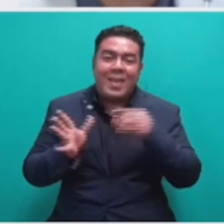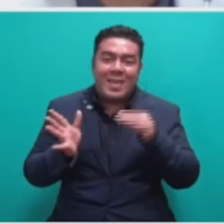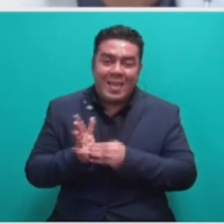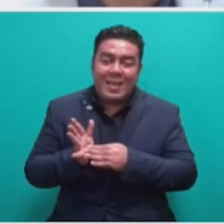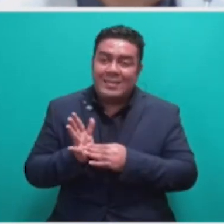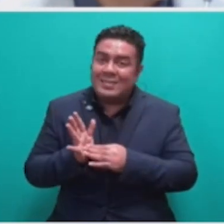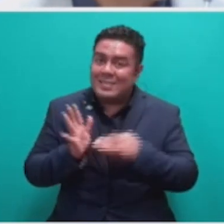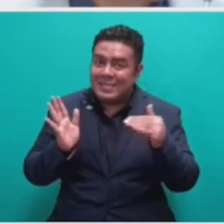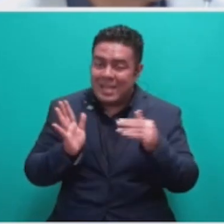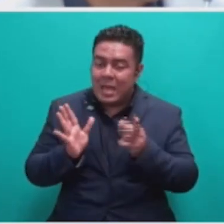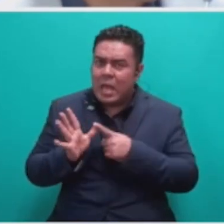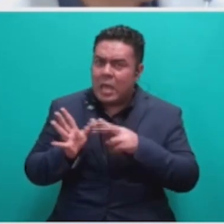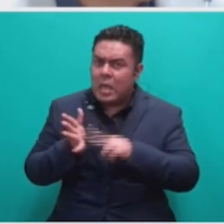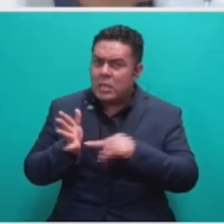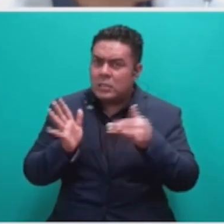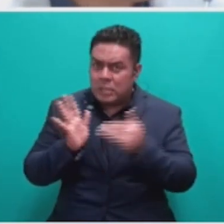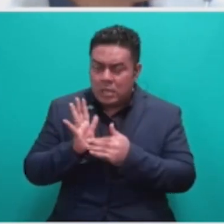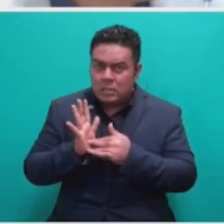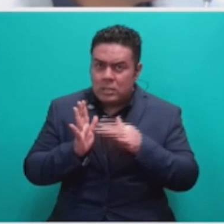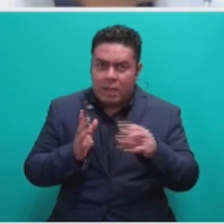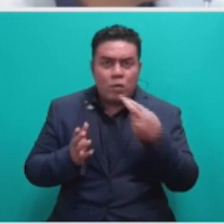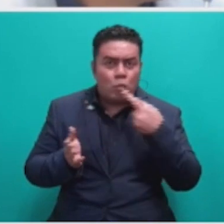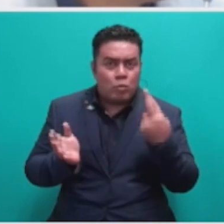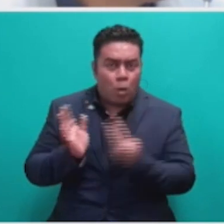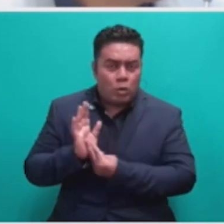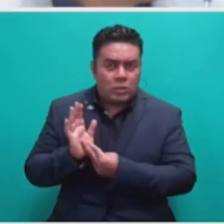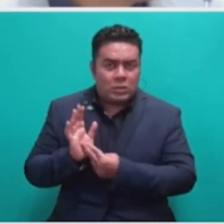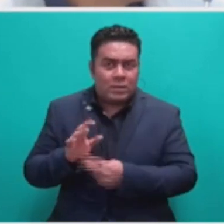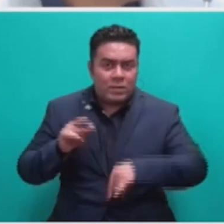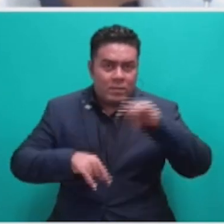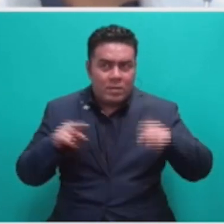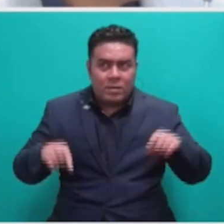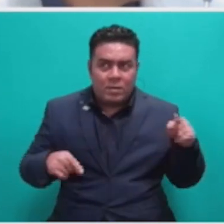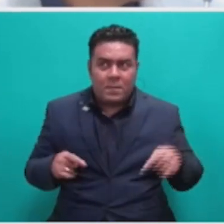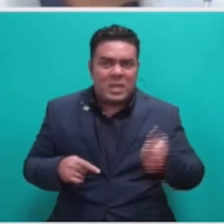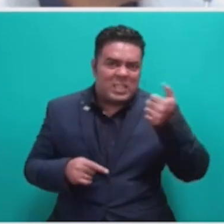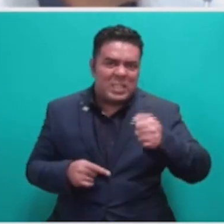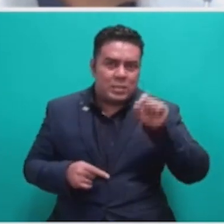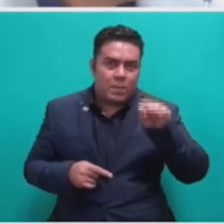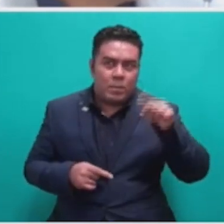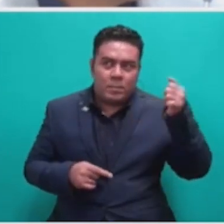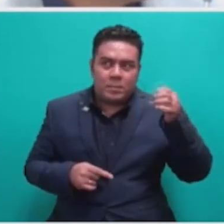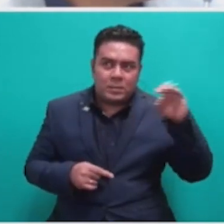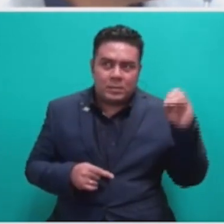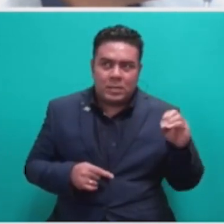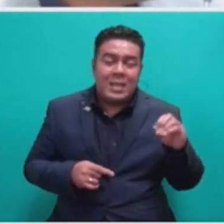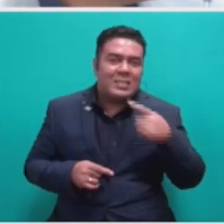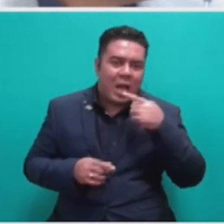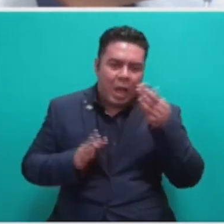just produced a report suggesting that the projected inflation for this year might be 6%, but they say that's